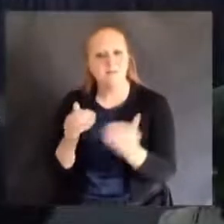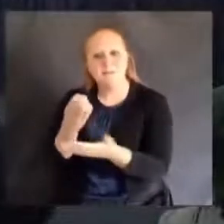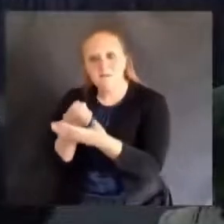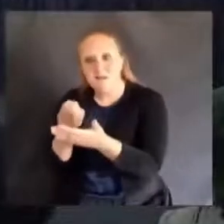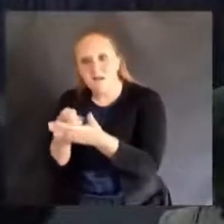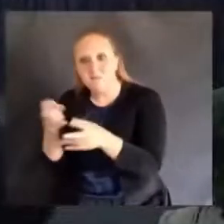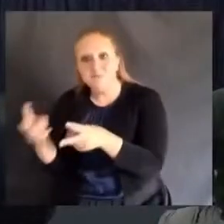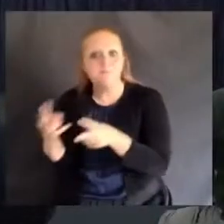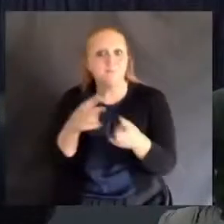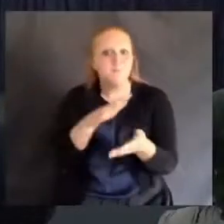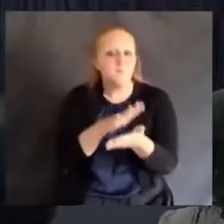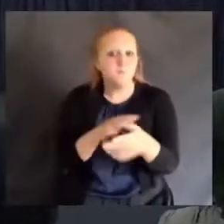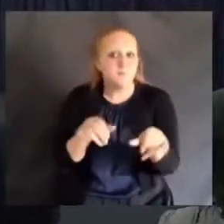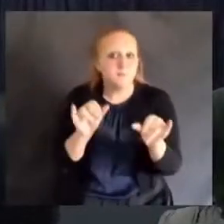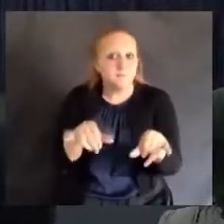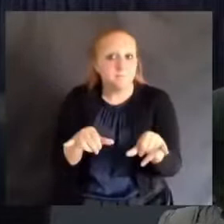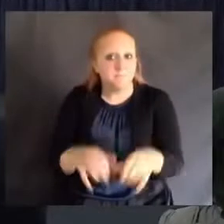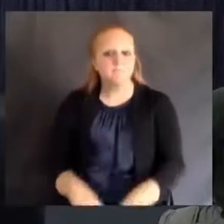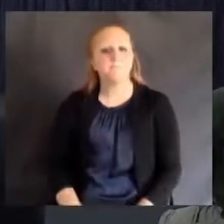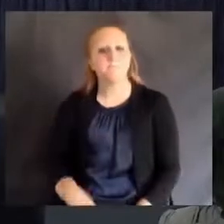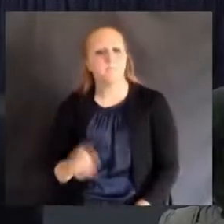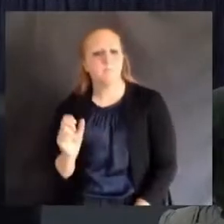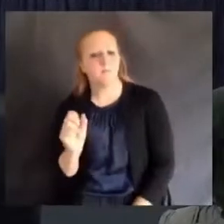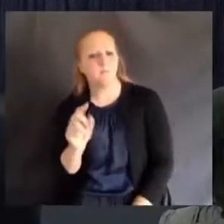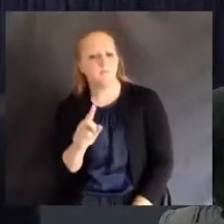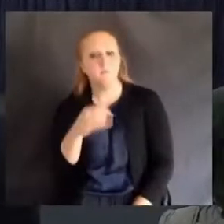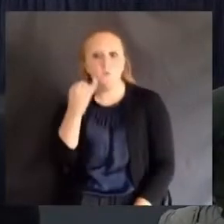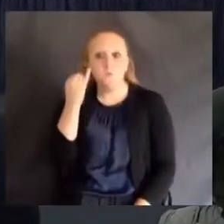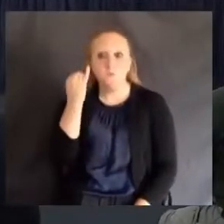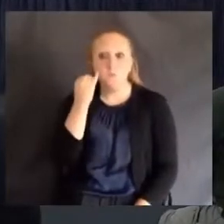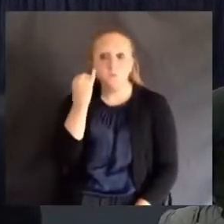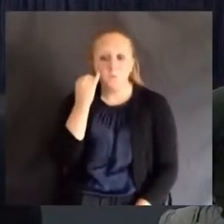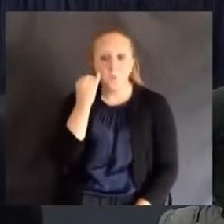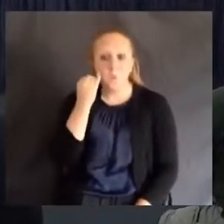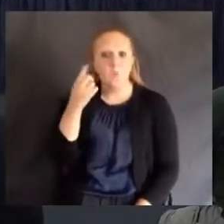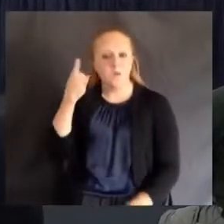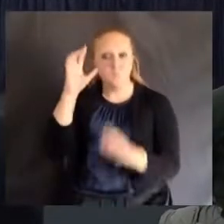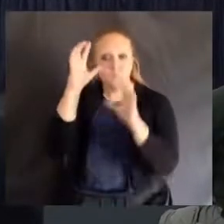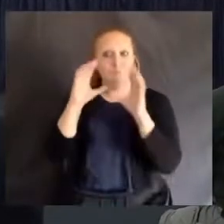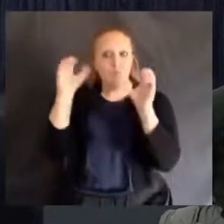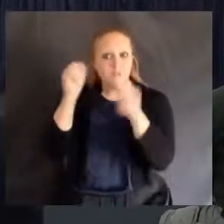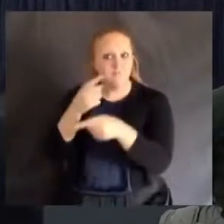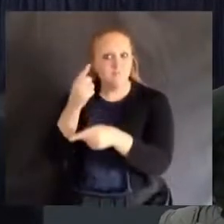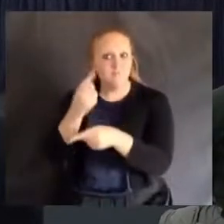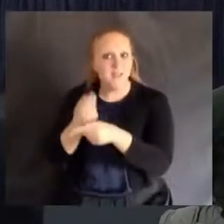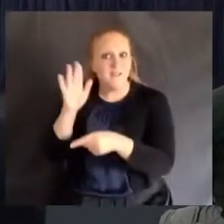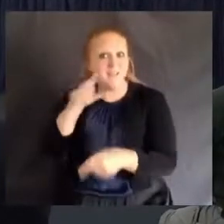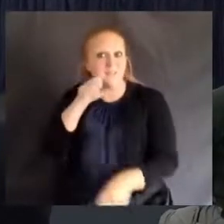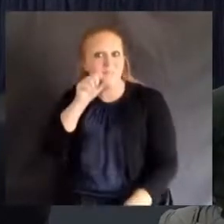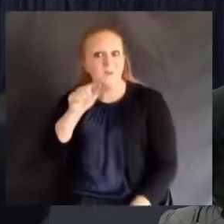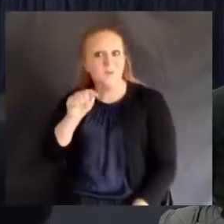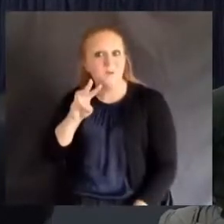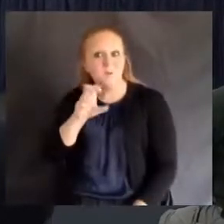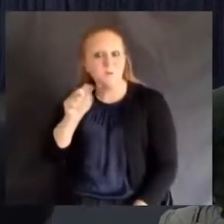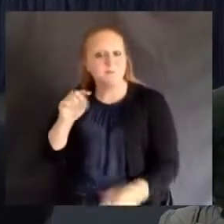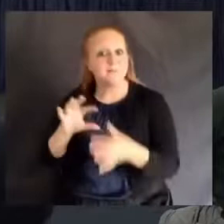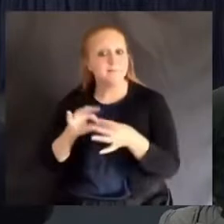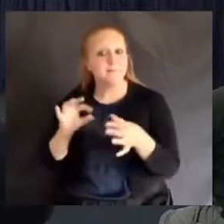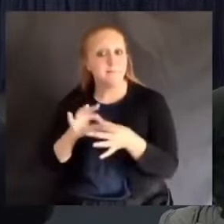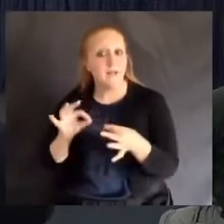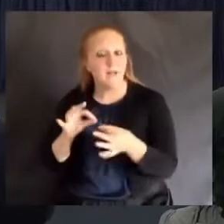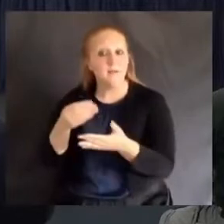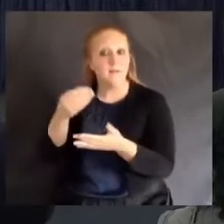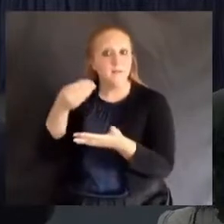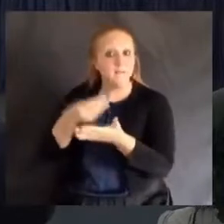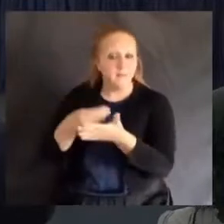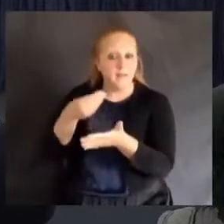if you've seen the president's tweet where he said that he might cut off federal aid to schools that don't. Yeah, I know. Threaten me. It's not the first